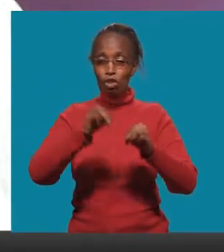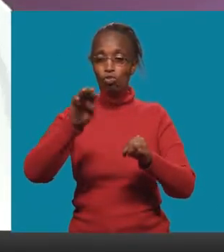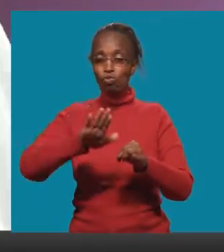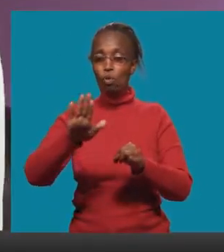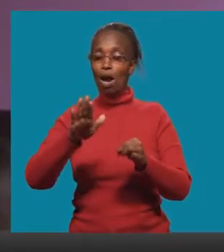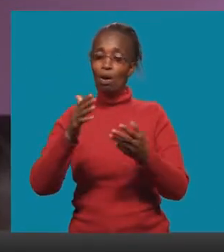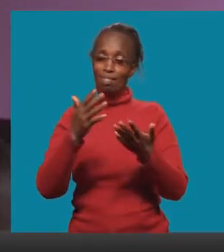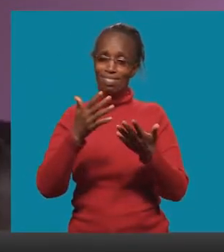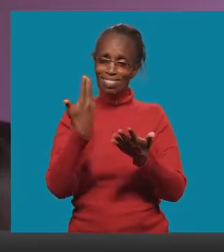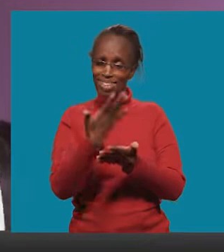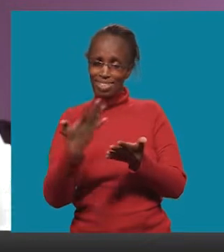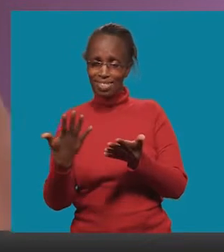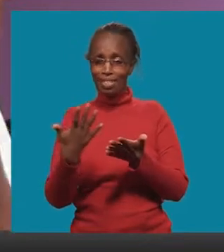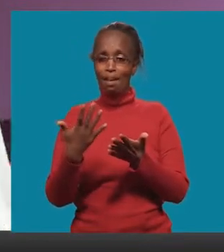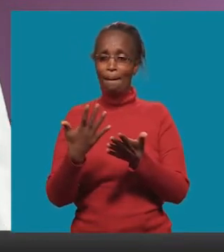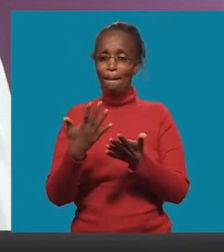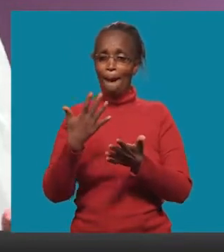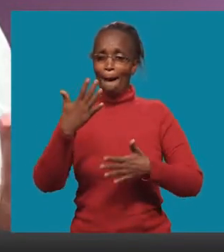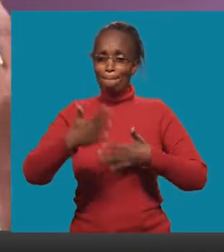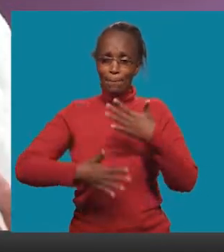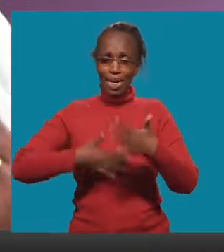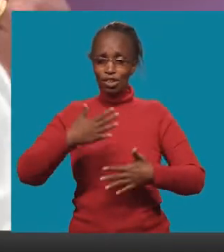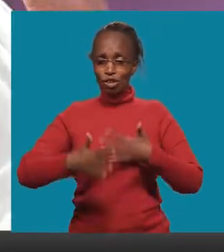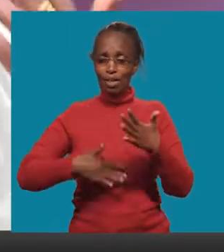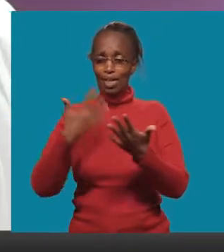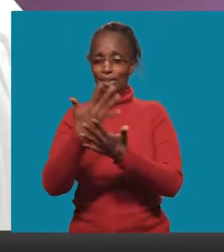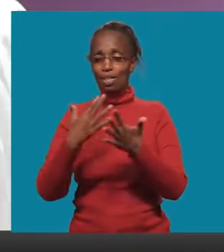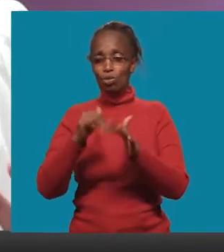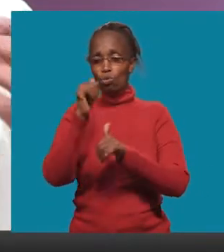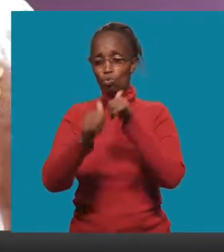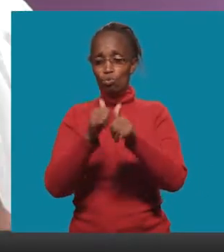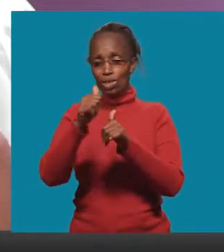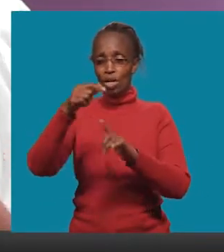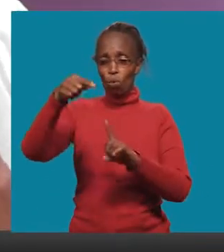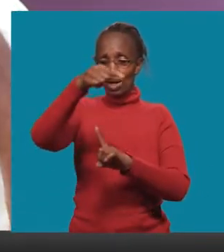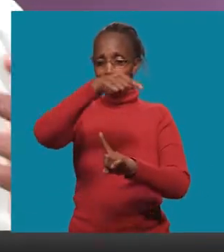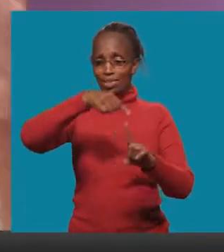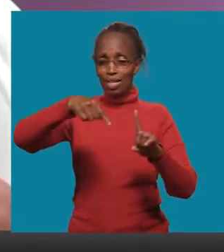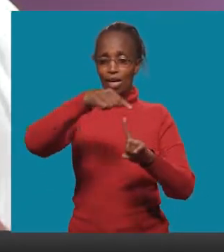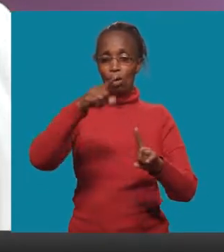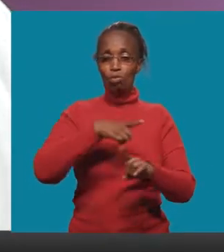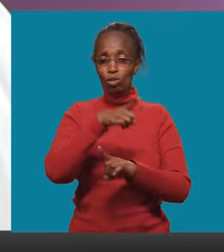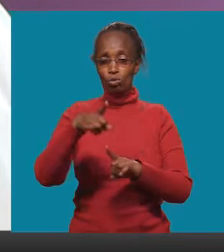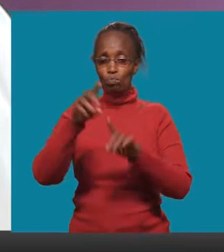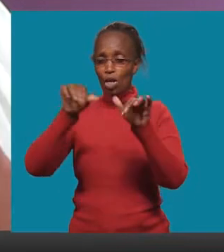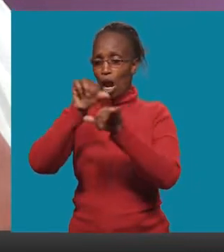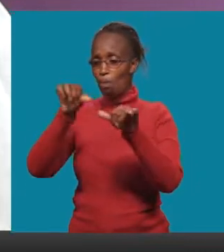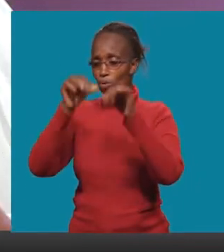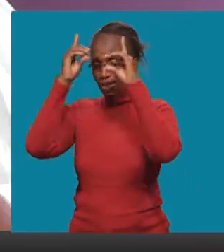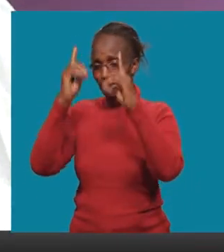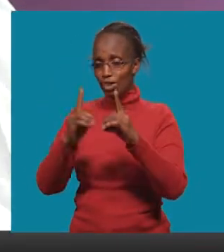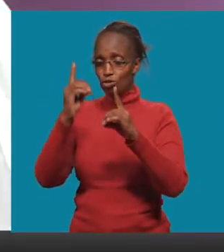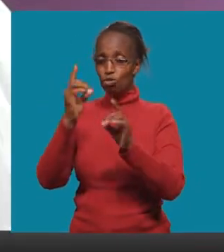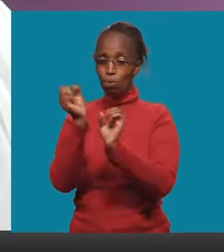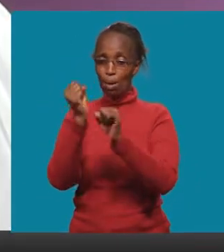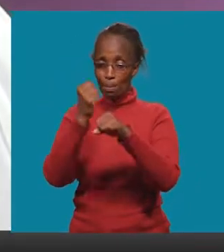manage our thinking, manage our pleasure, manage our leisure, manage everything that surrounds us, manage